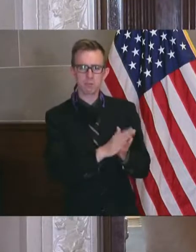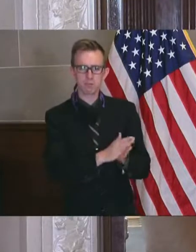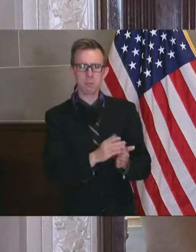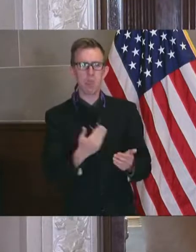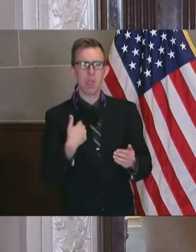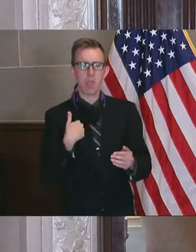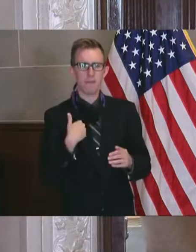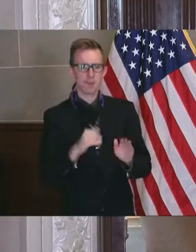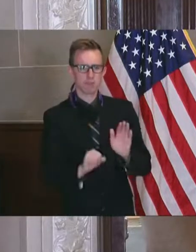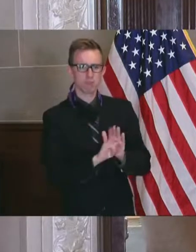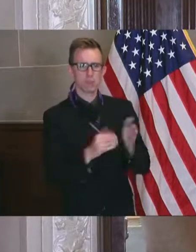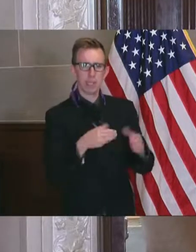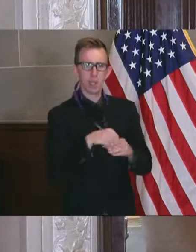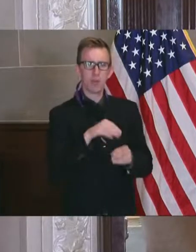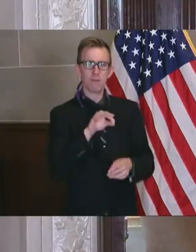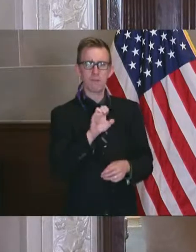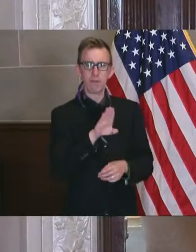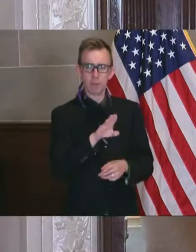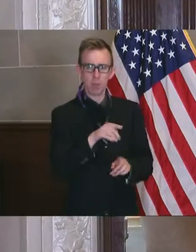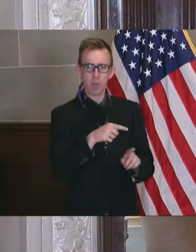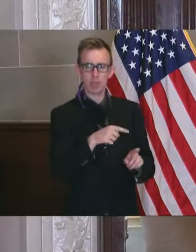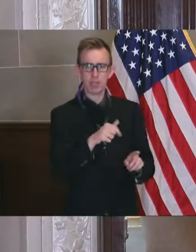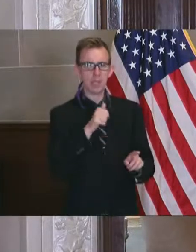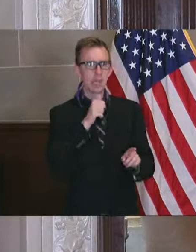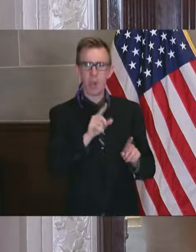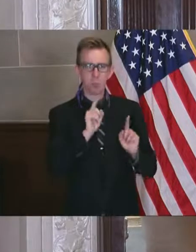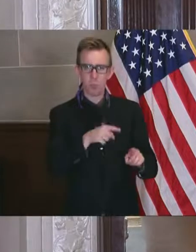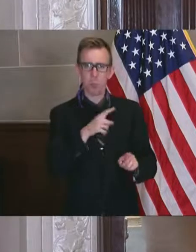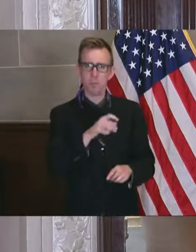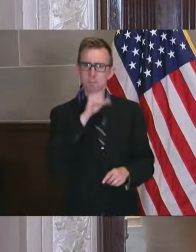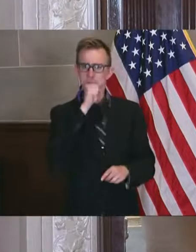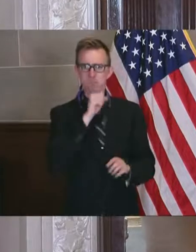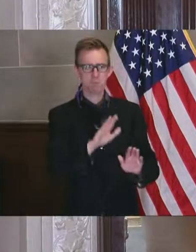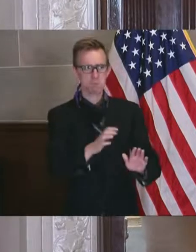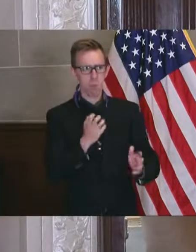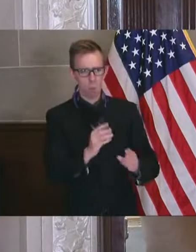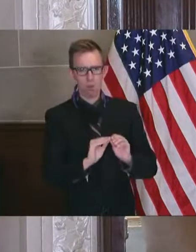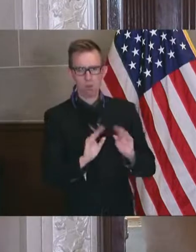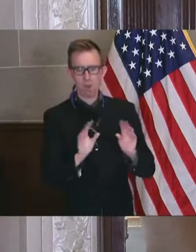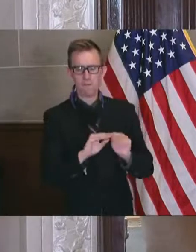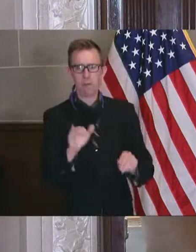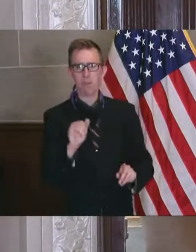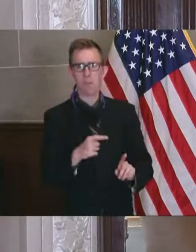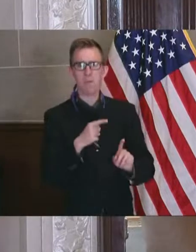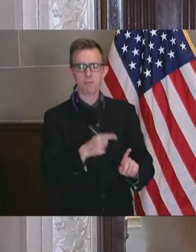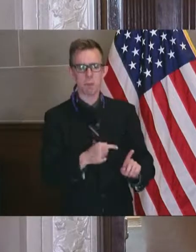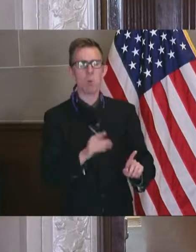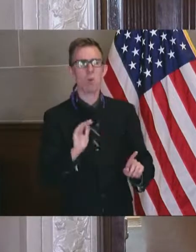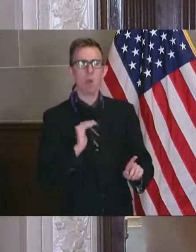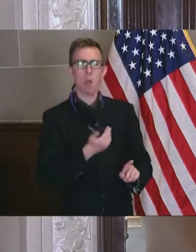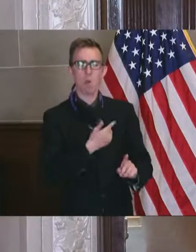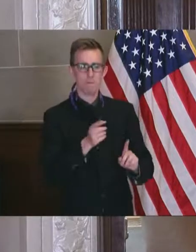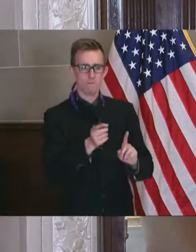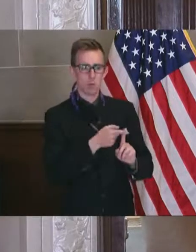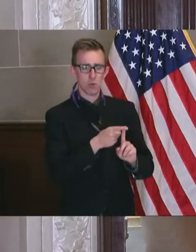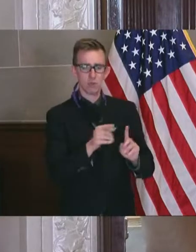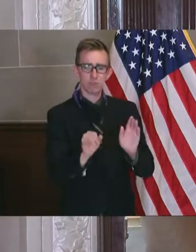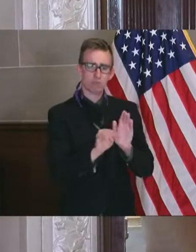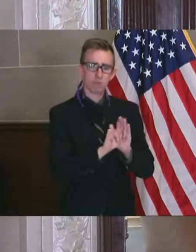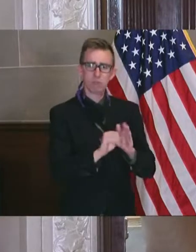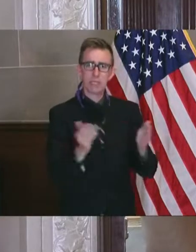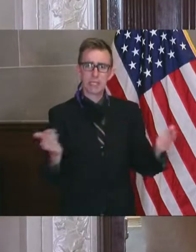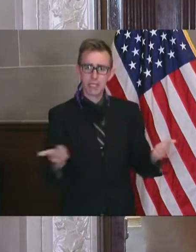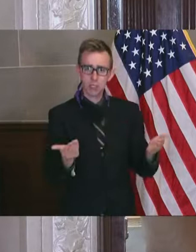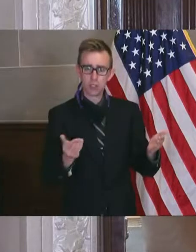cases here in February that were not reported. Let me make it very clear. Our first test positive here was